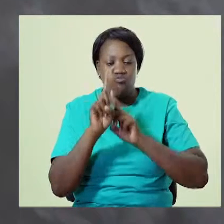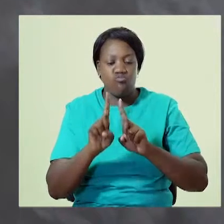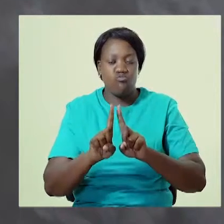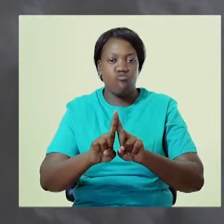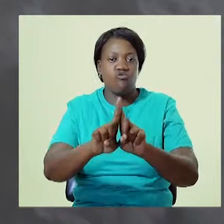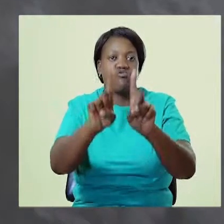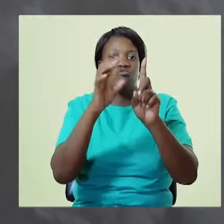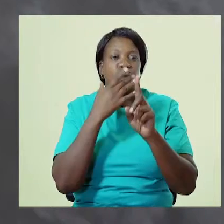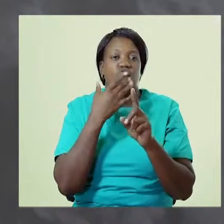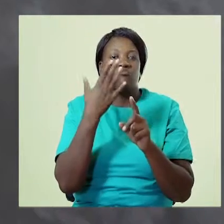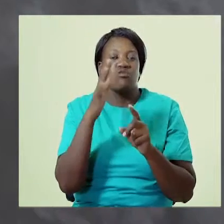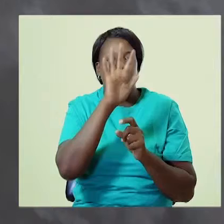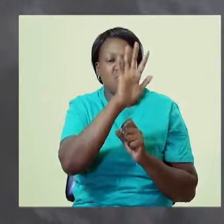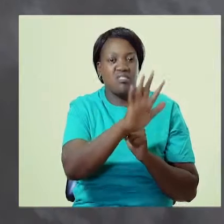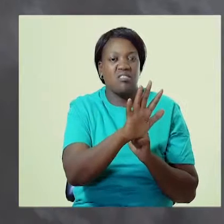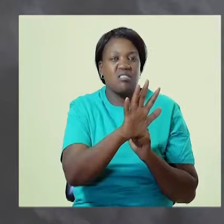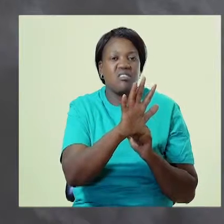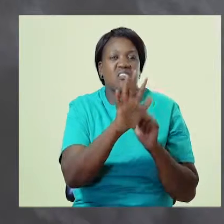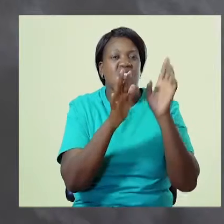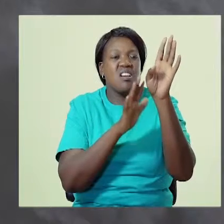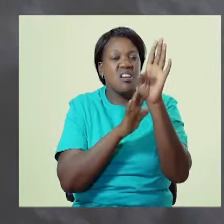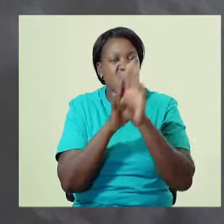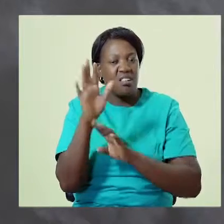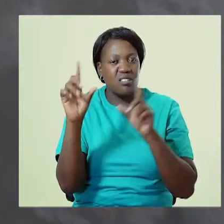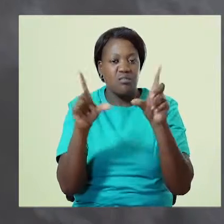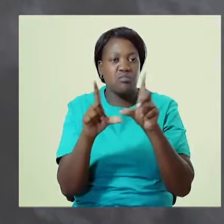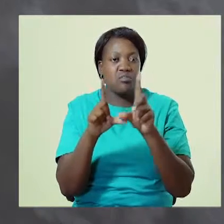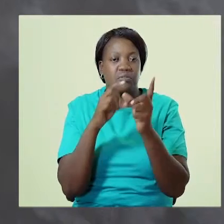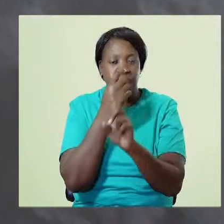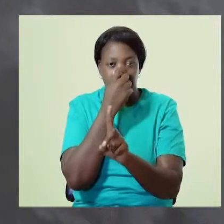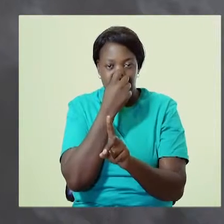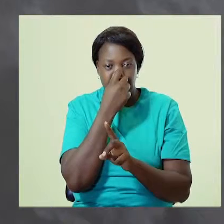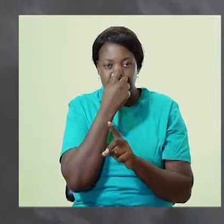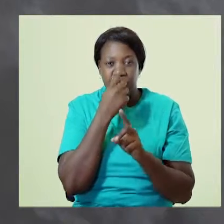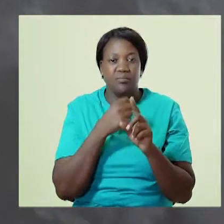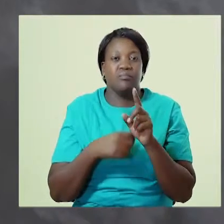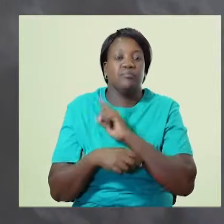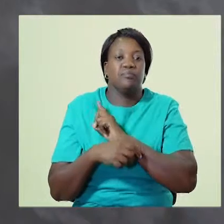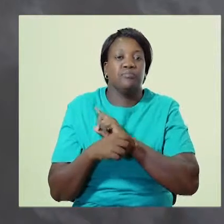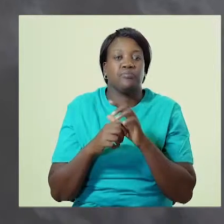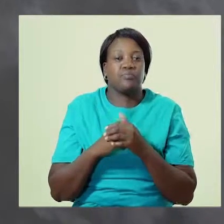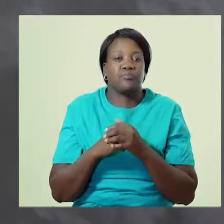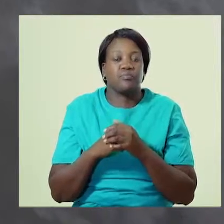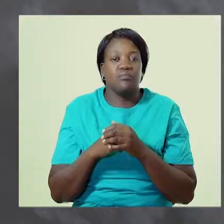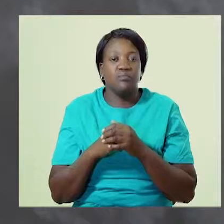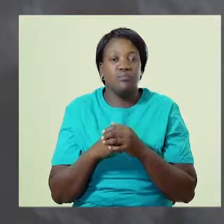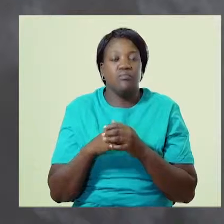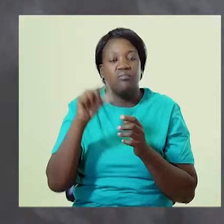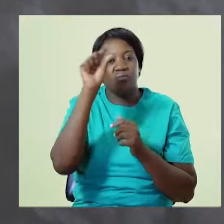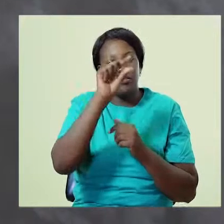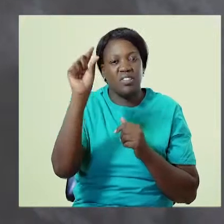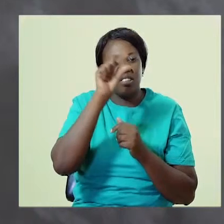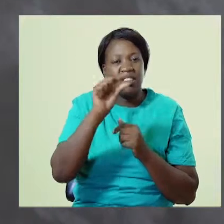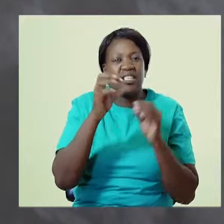number 5, Kevin is coming to Windhoek for. It is obvious from the above that the key word